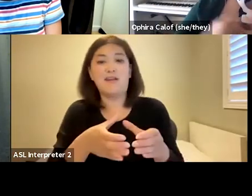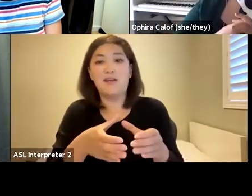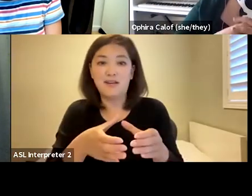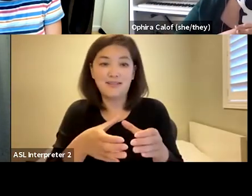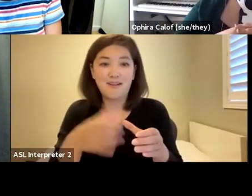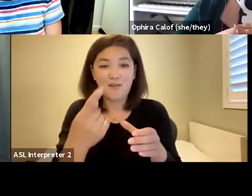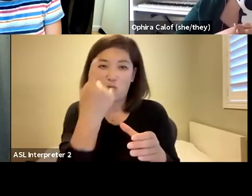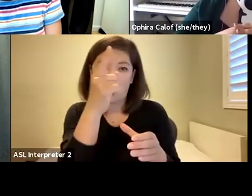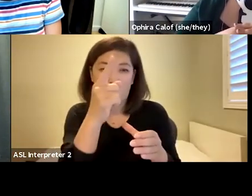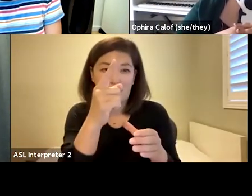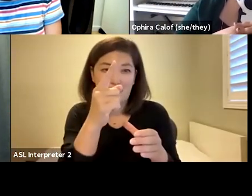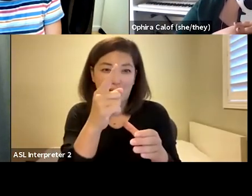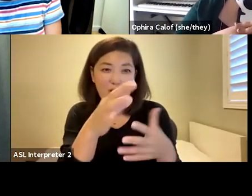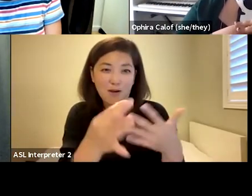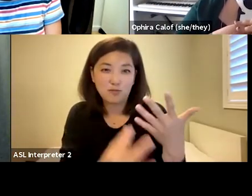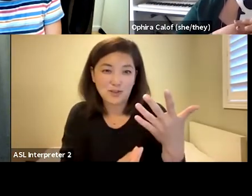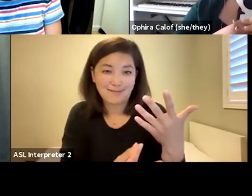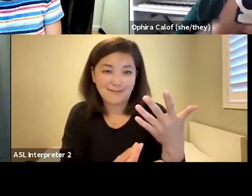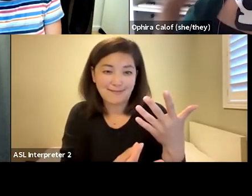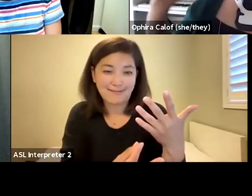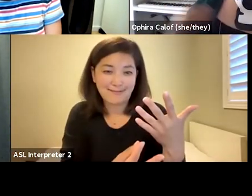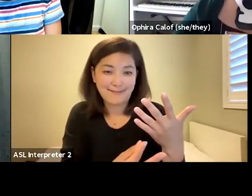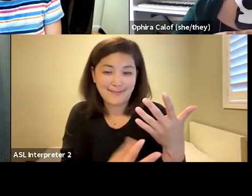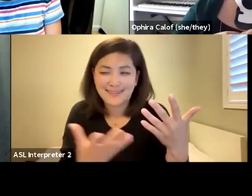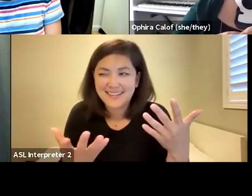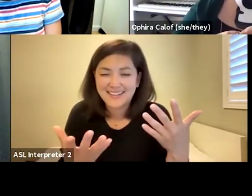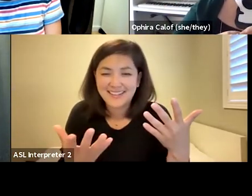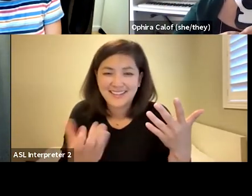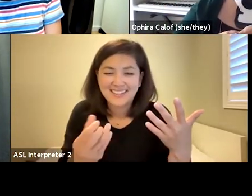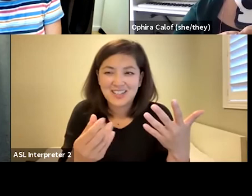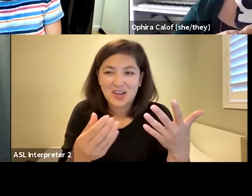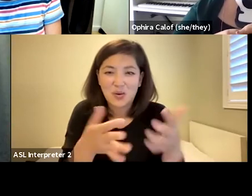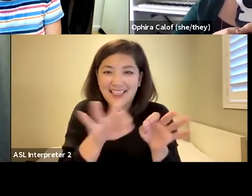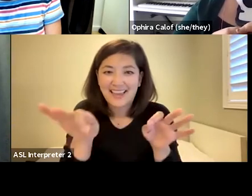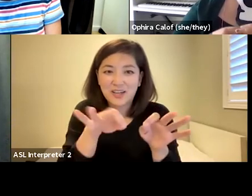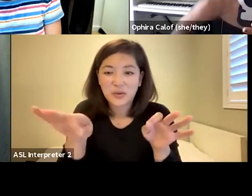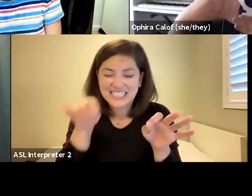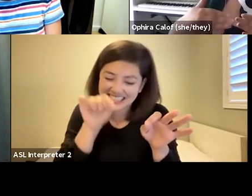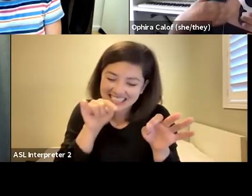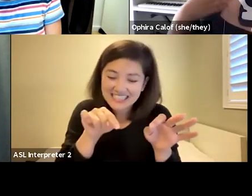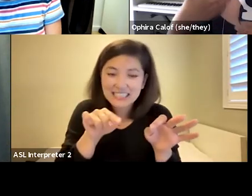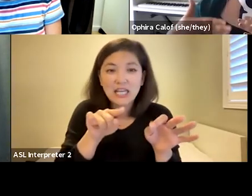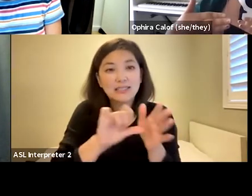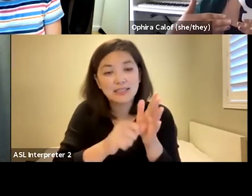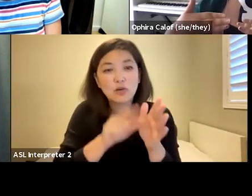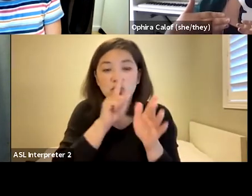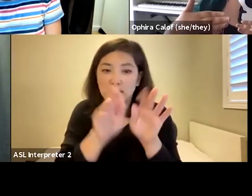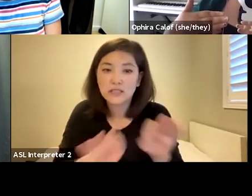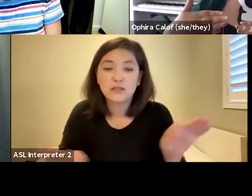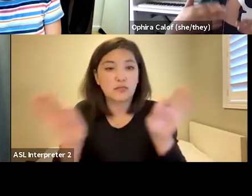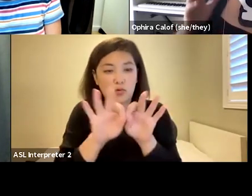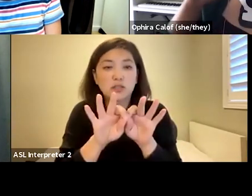box, essentially. And I think that, yeah, language matters. The more that we kind of other and